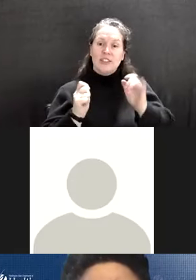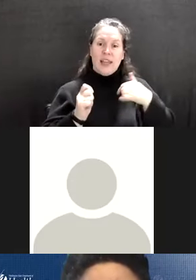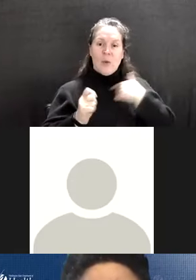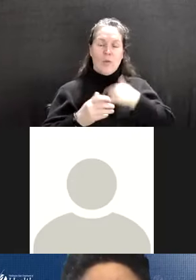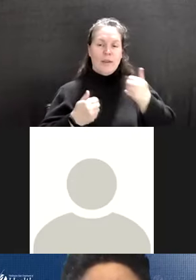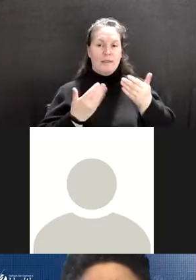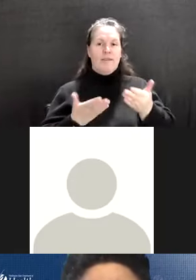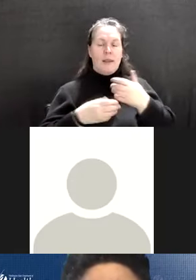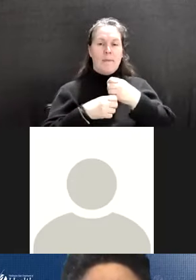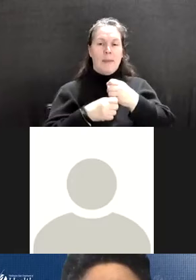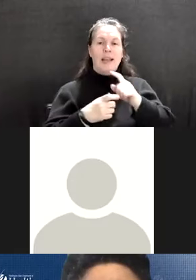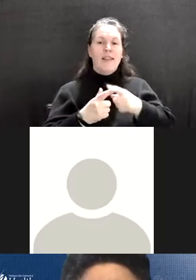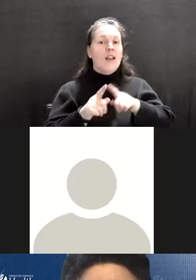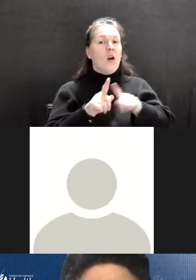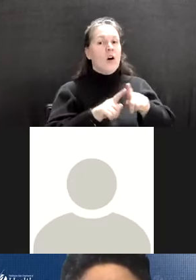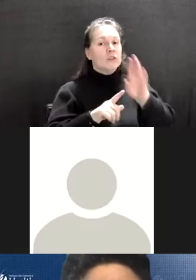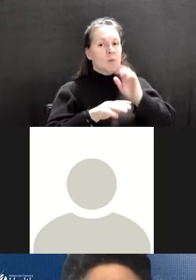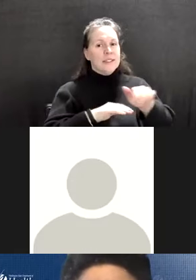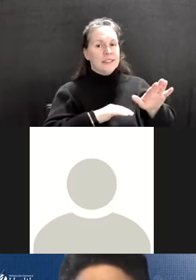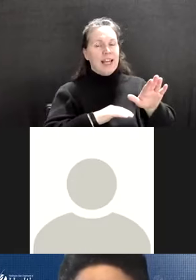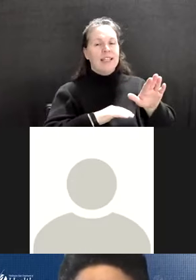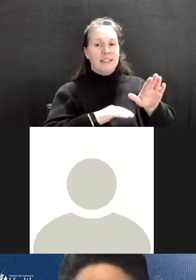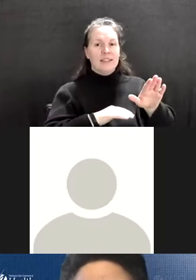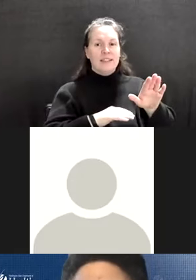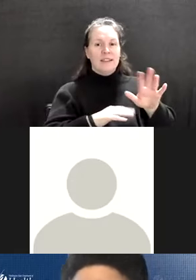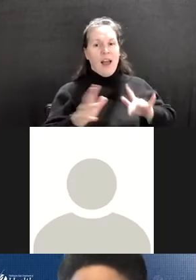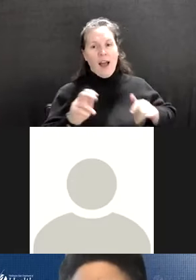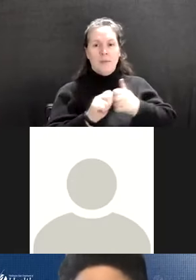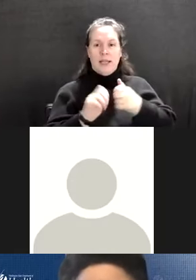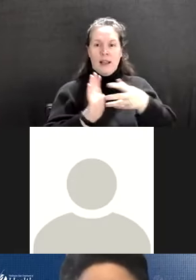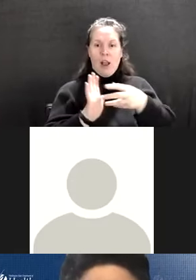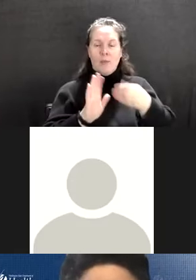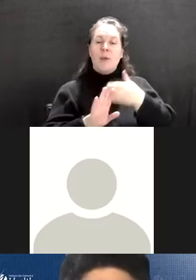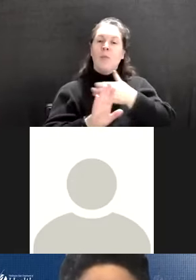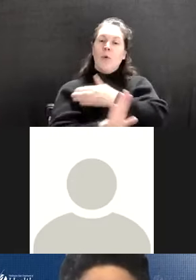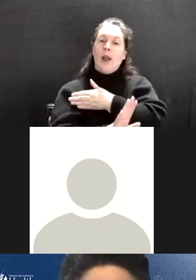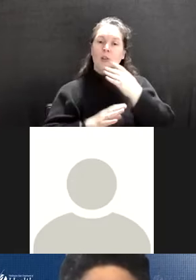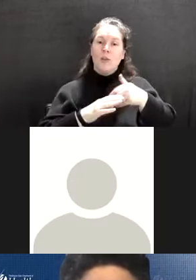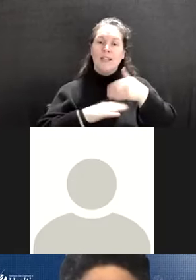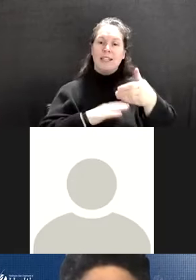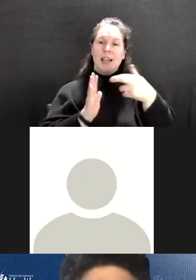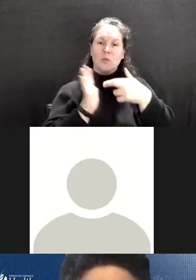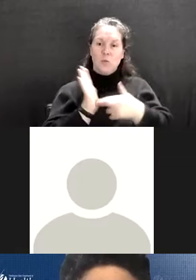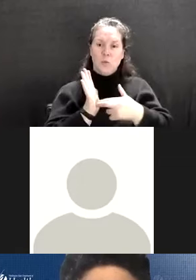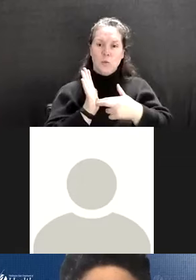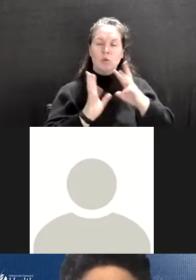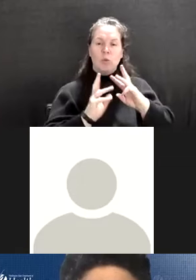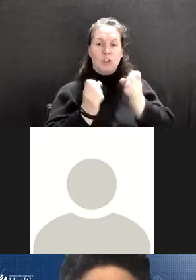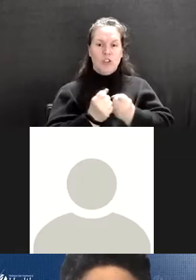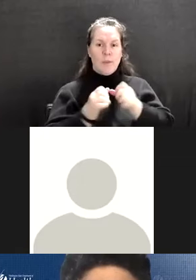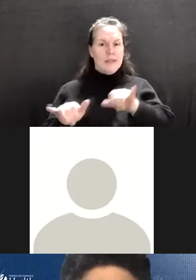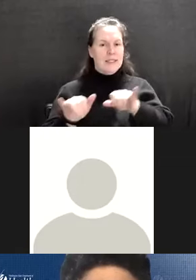made. And we also will send out the updated copy prior to the next rules workshop, similar to